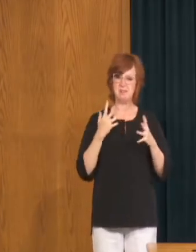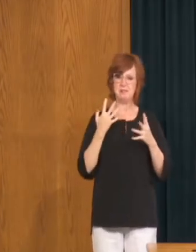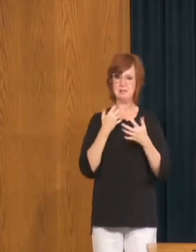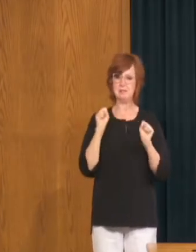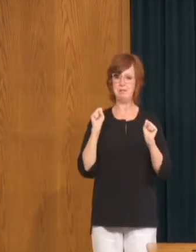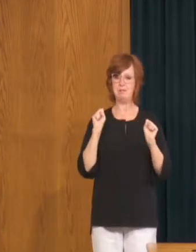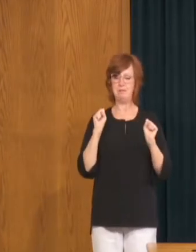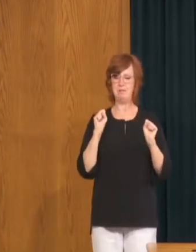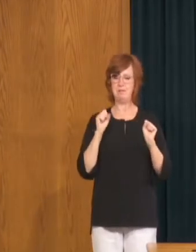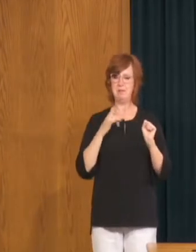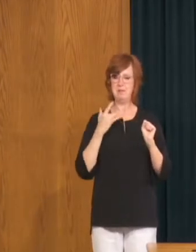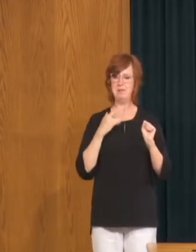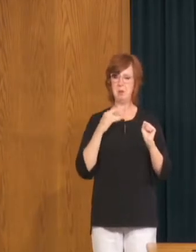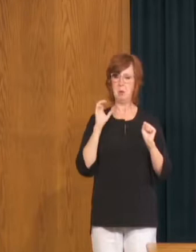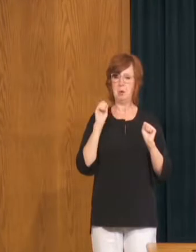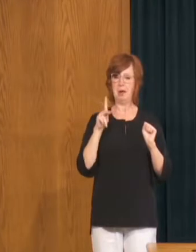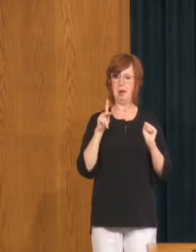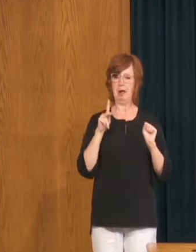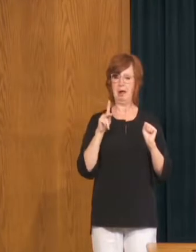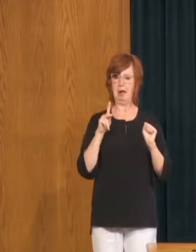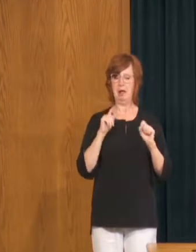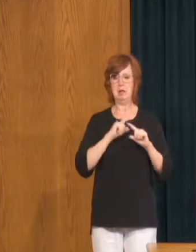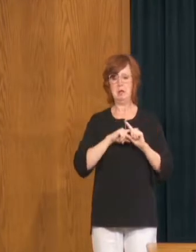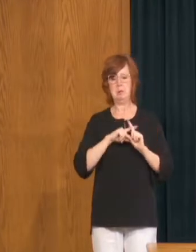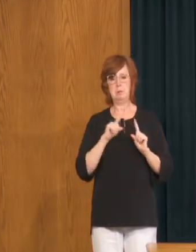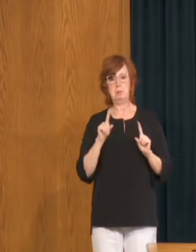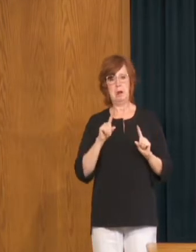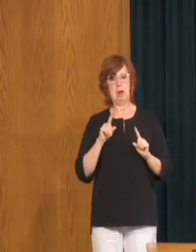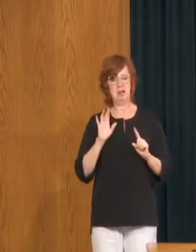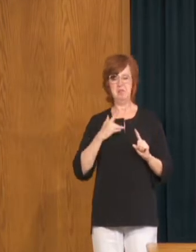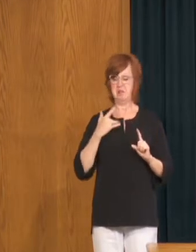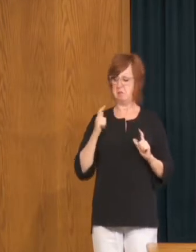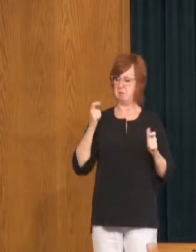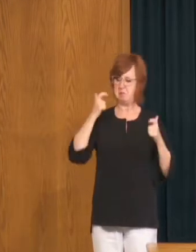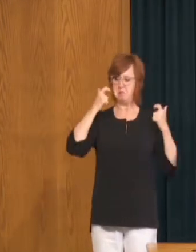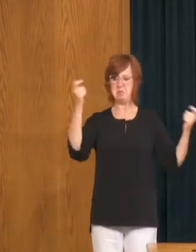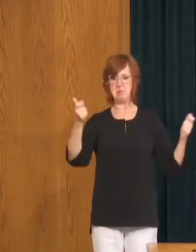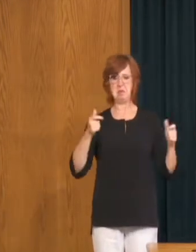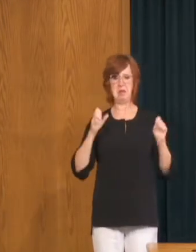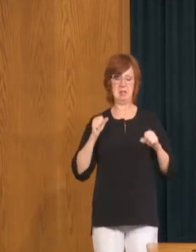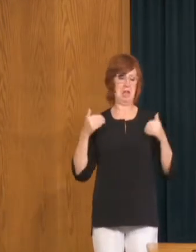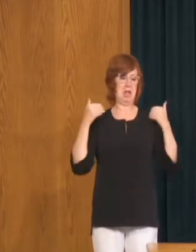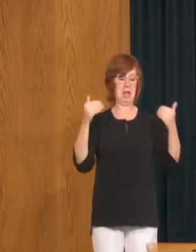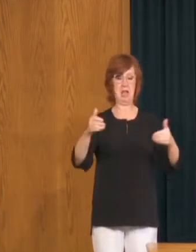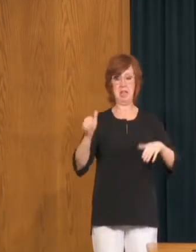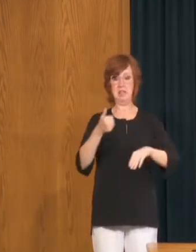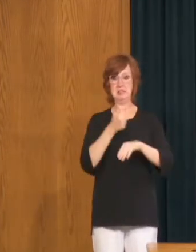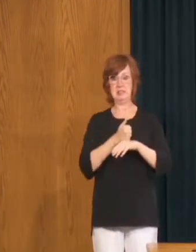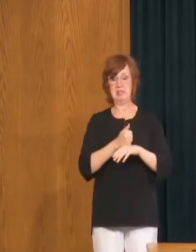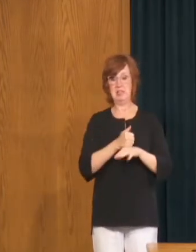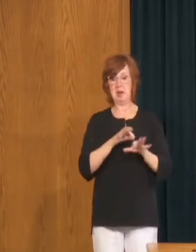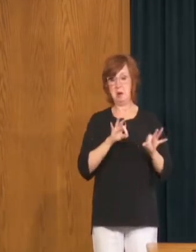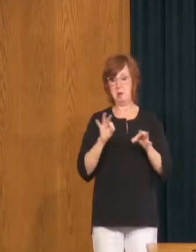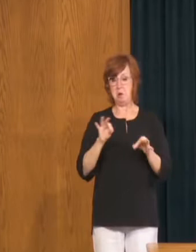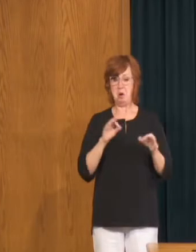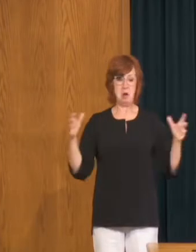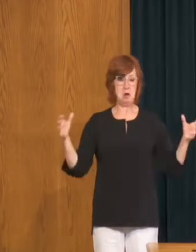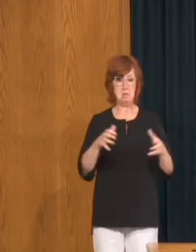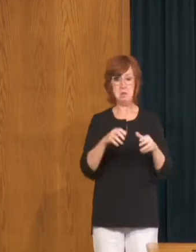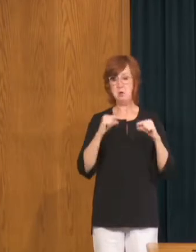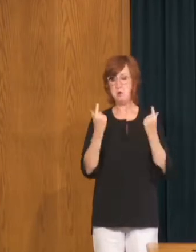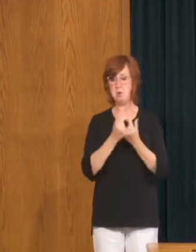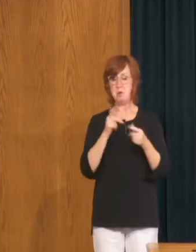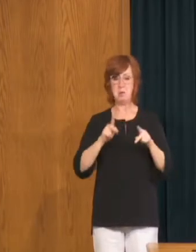practices. I would ask that we don't let this happen. Today in the United States, we are seeing record numbers of